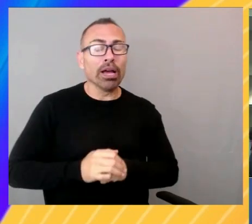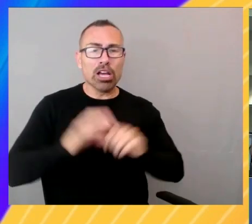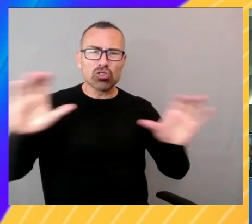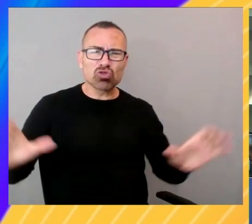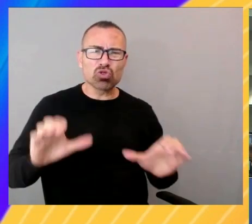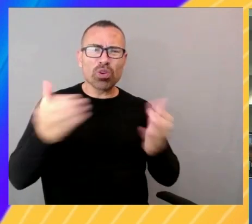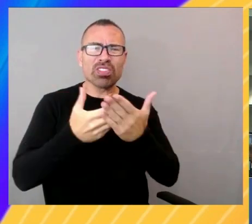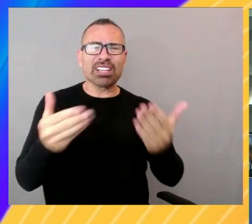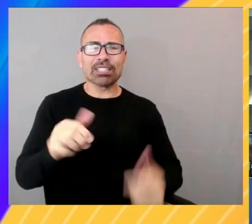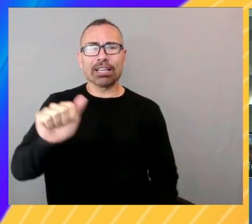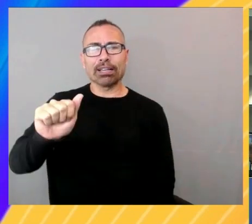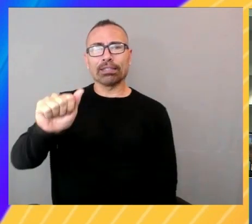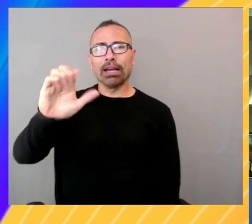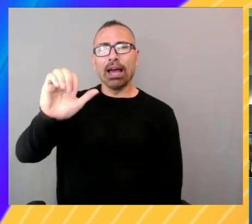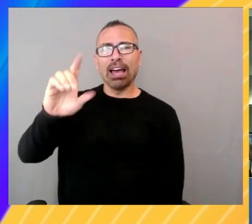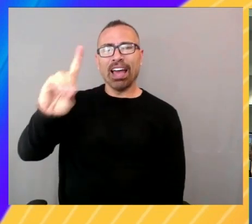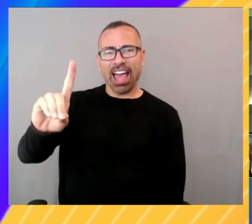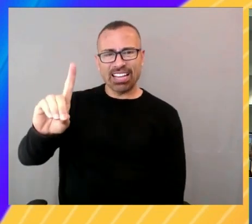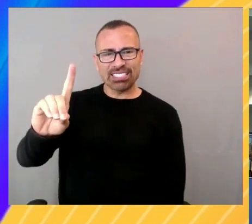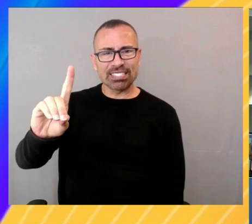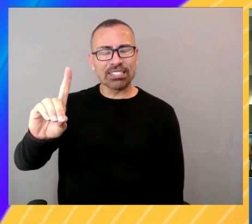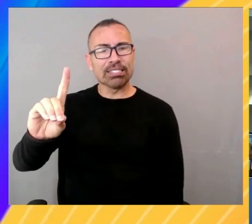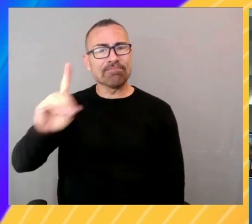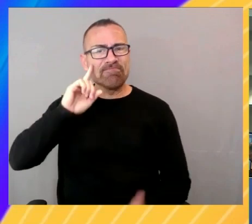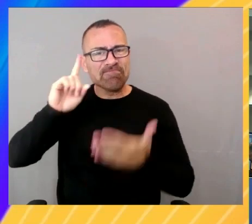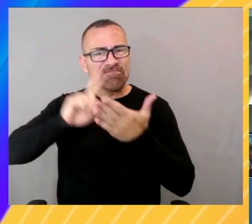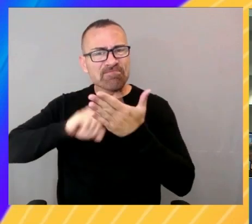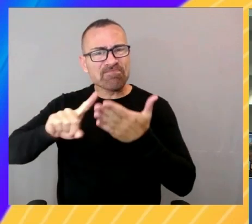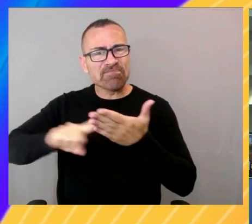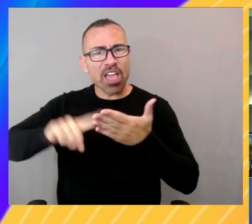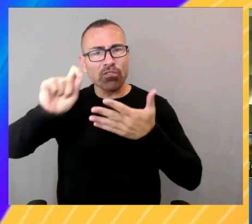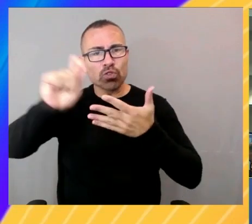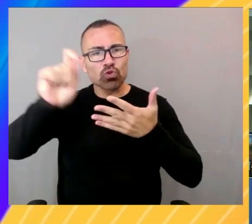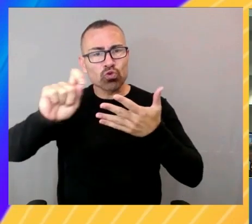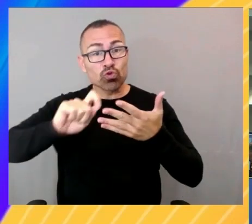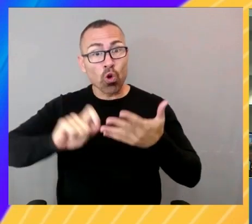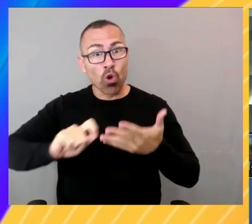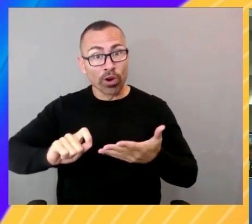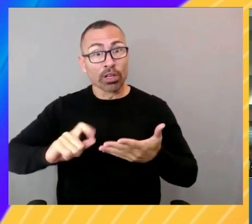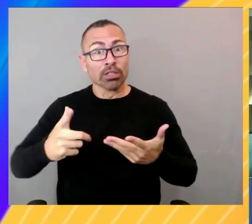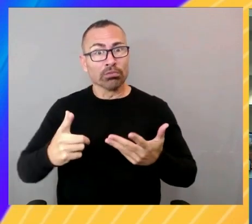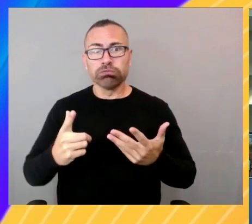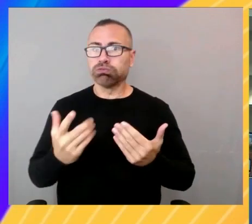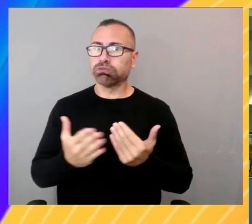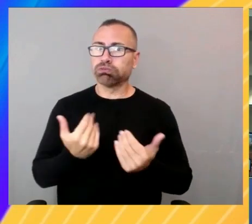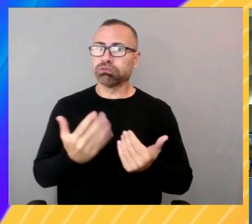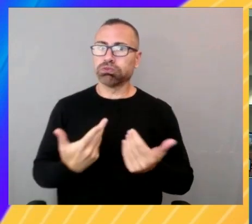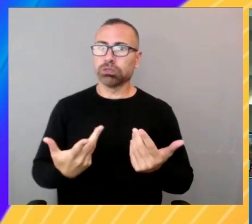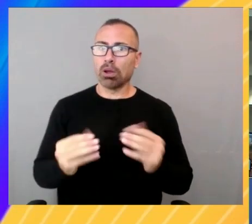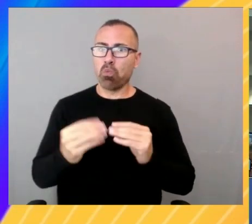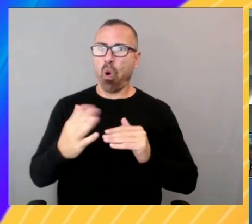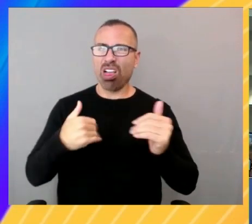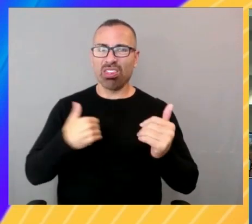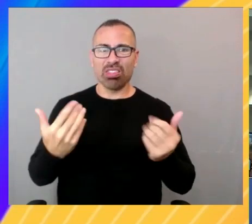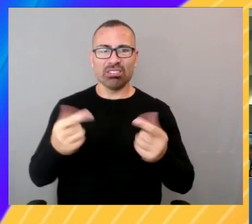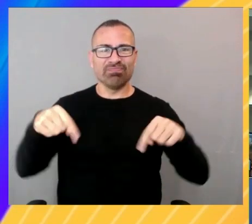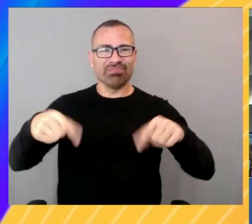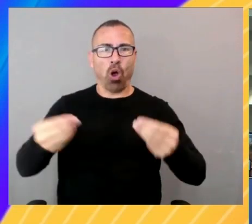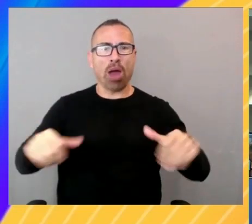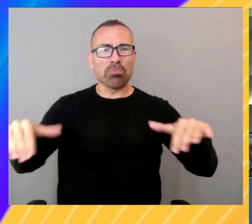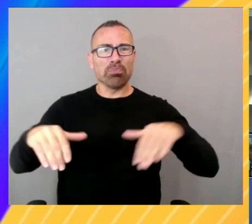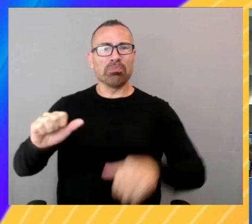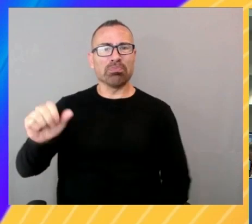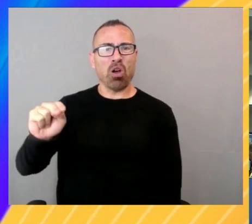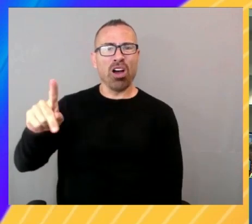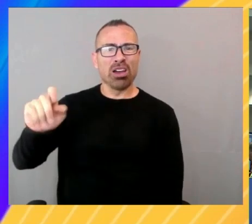constructed is much easier than if you were having an on-prem environment. I remember spinning up systems to just index what